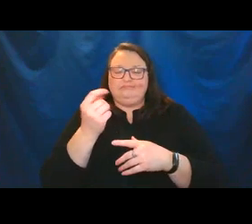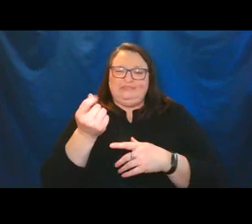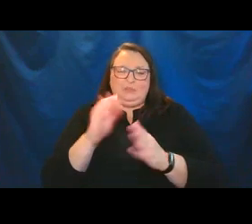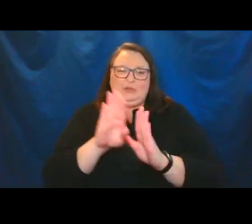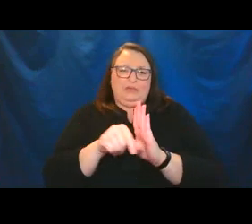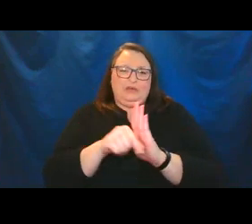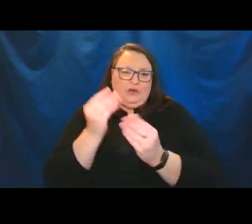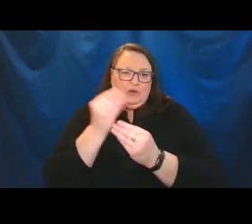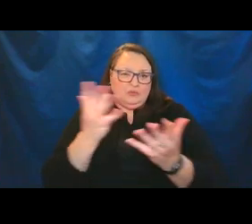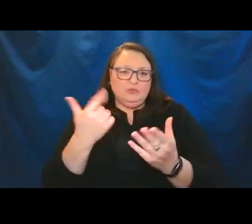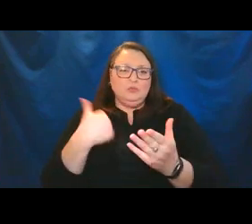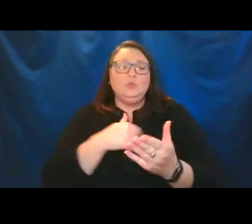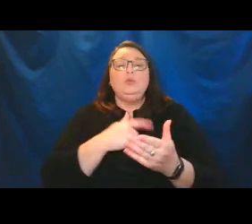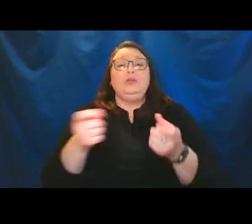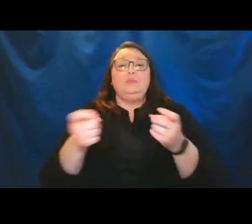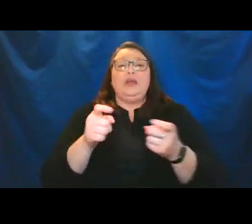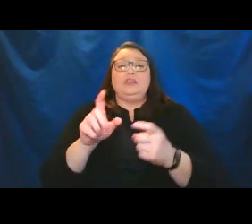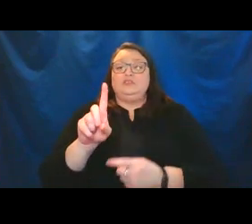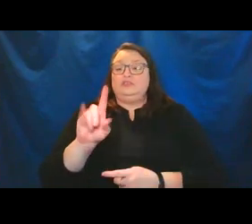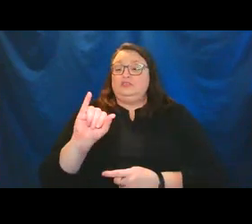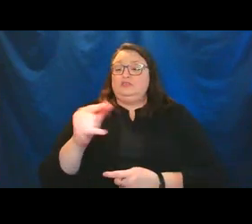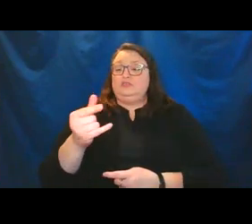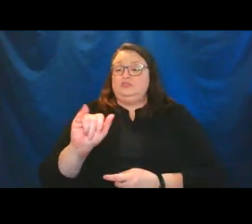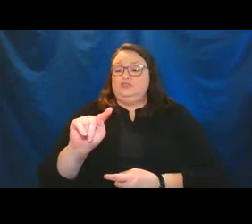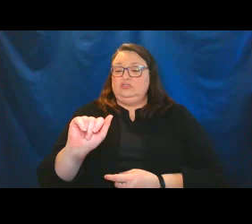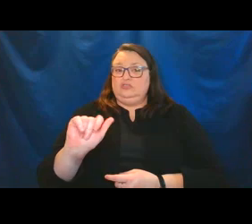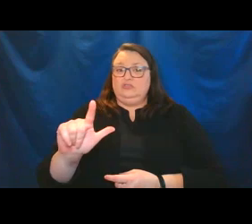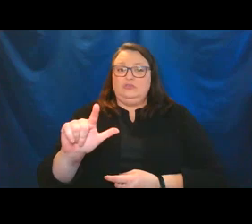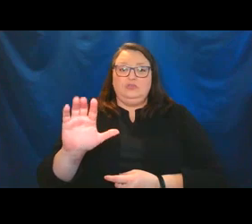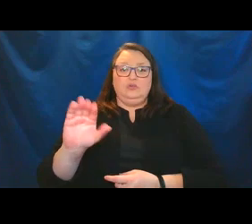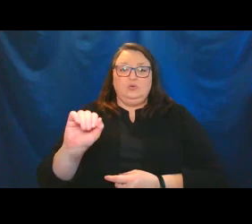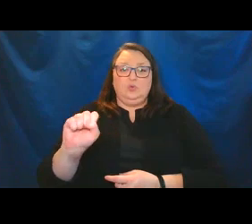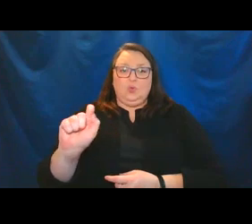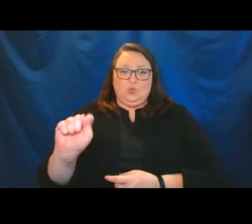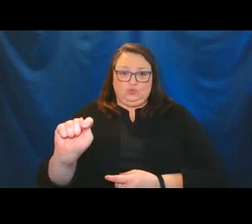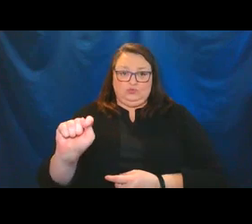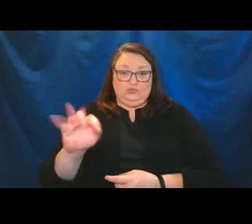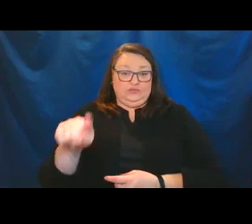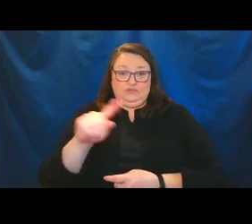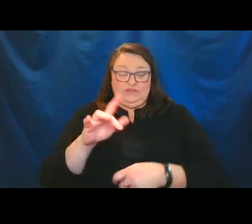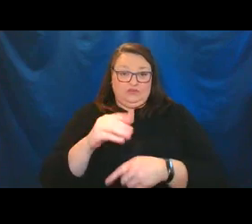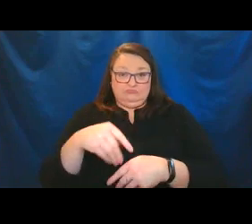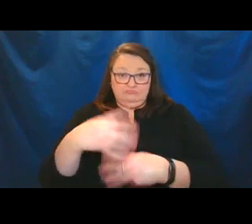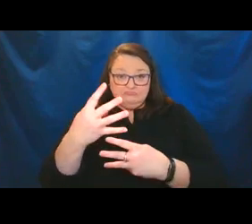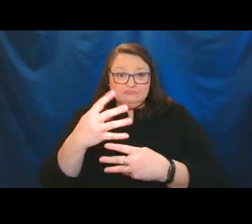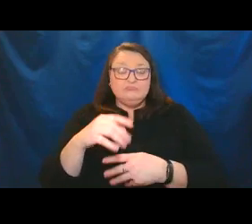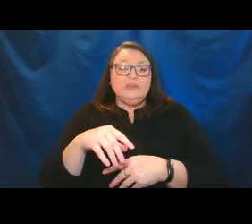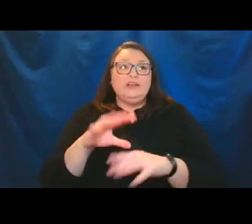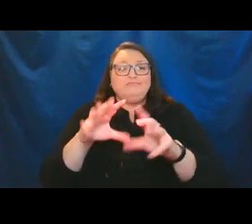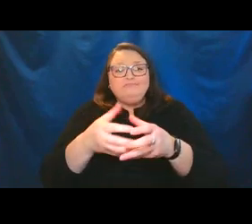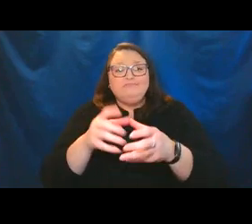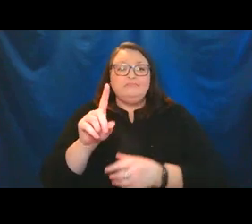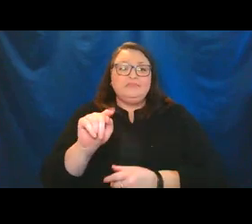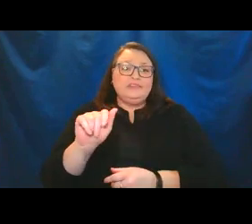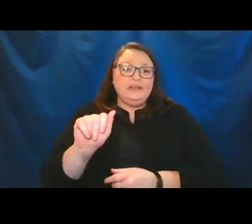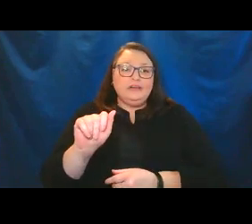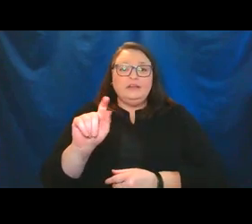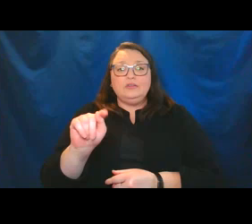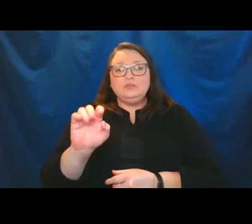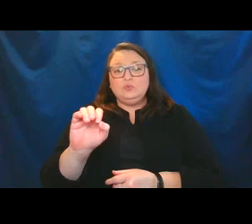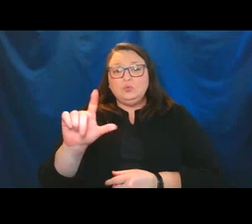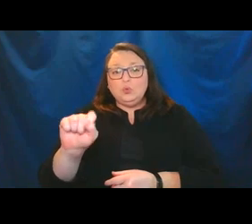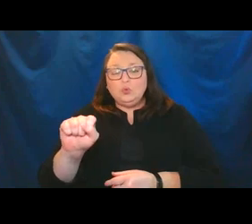Digital Coast. If you haven't been on the Digital Coast, it is a suite of data, tools, stories,